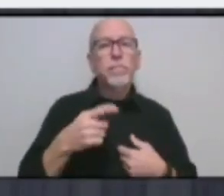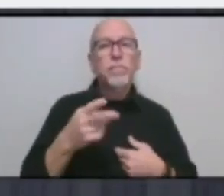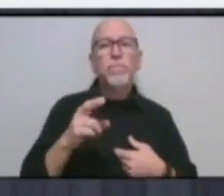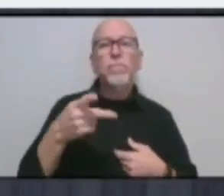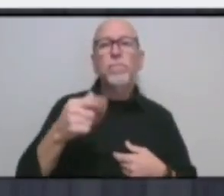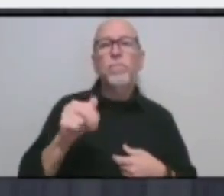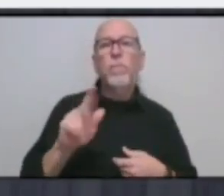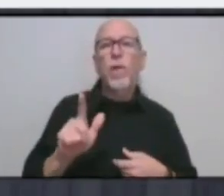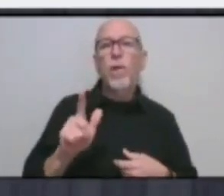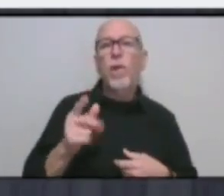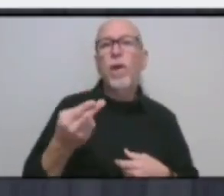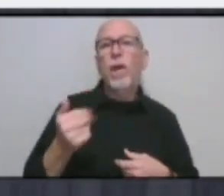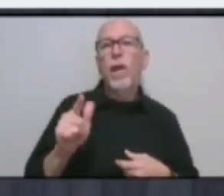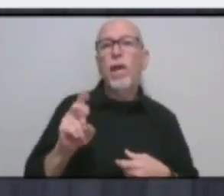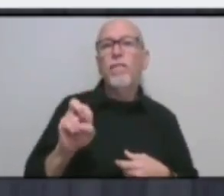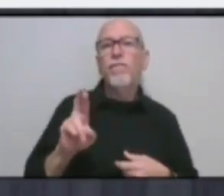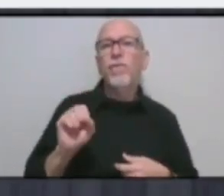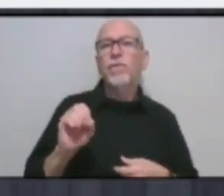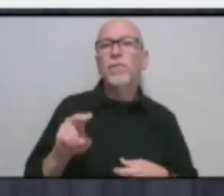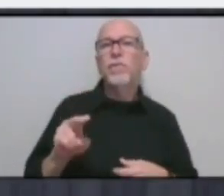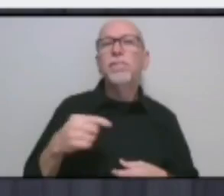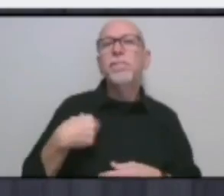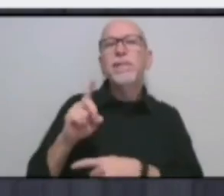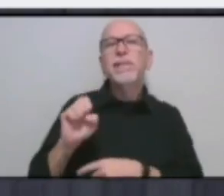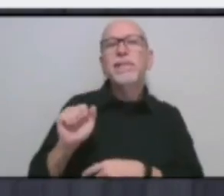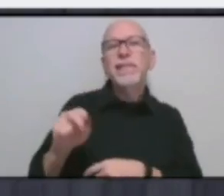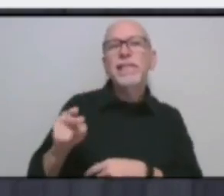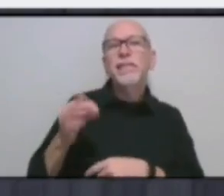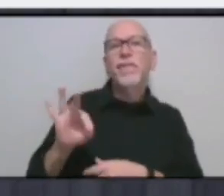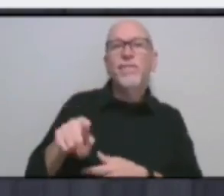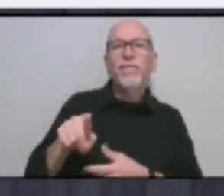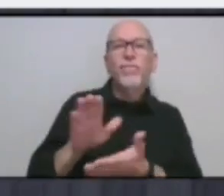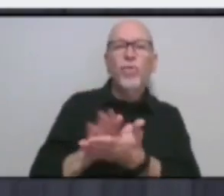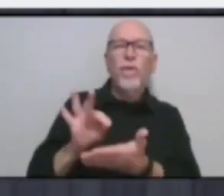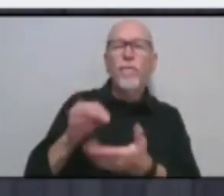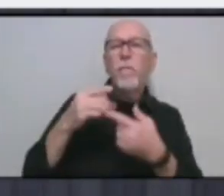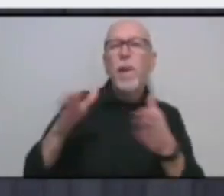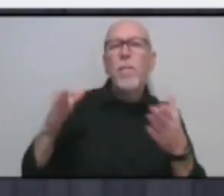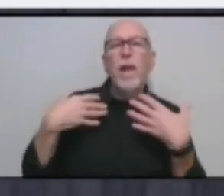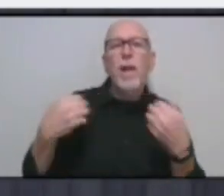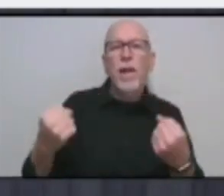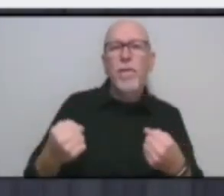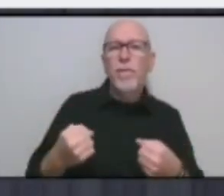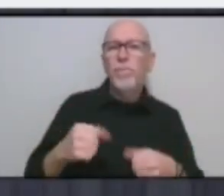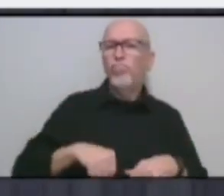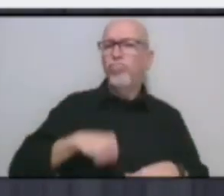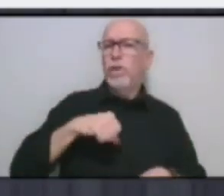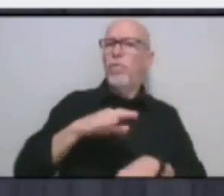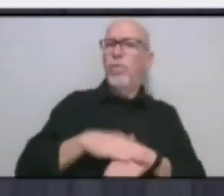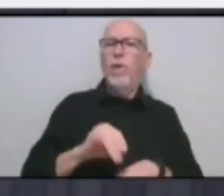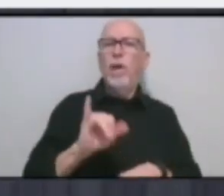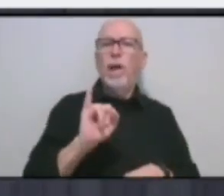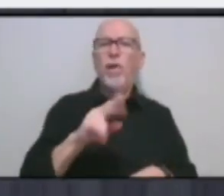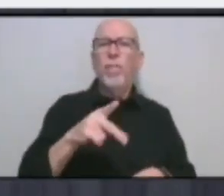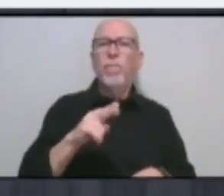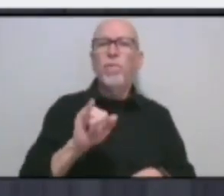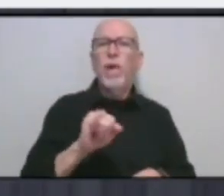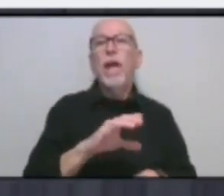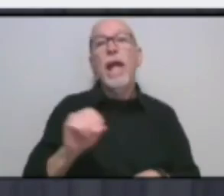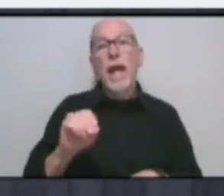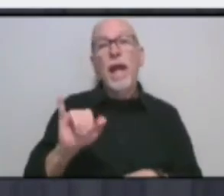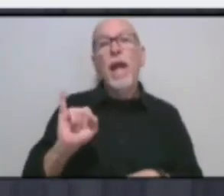Halverson, founding dean at the Fairbanks School of Public Health, proudly on the IU-PUI and the IU-Fort Wayne